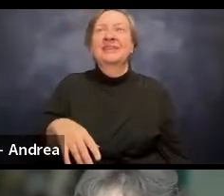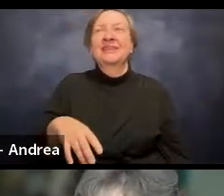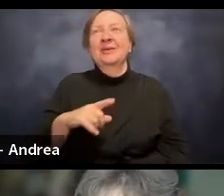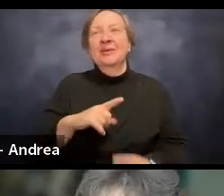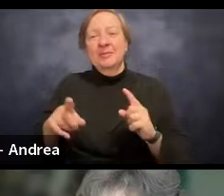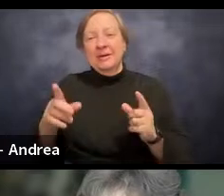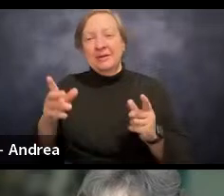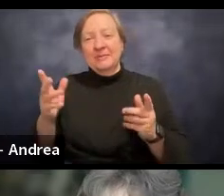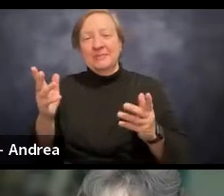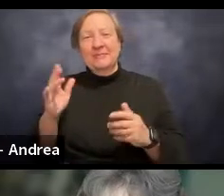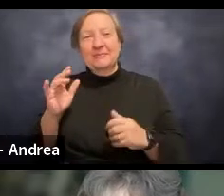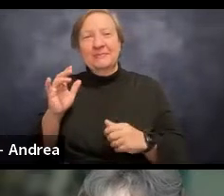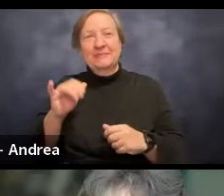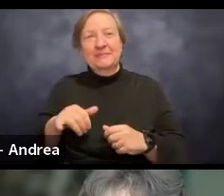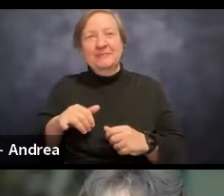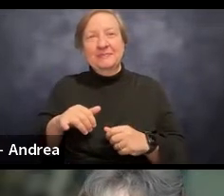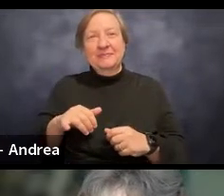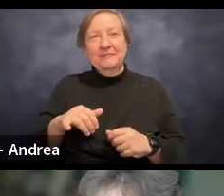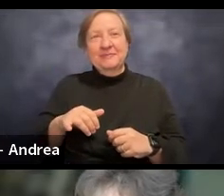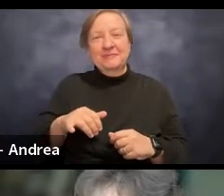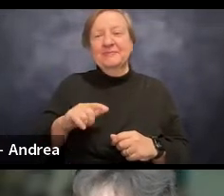Sorry, guys. Thanks, Shania.